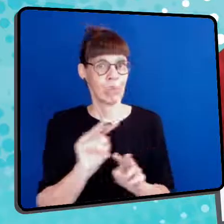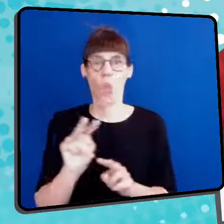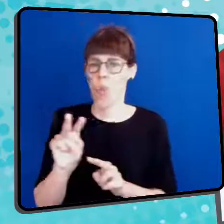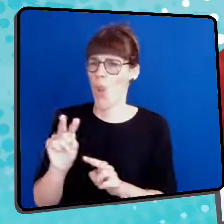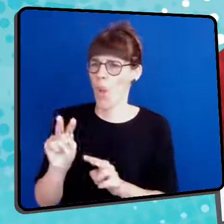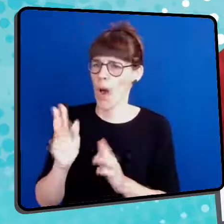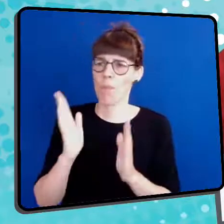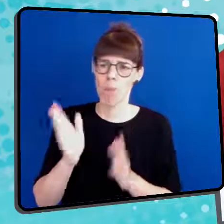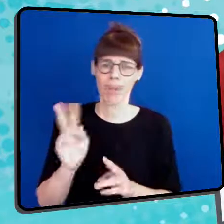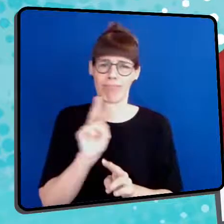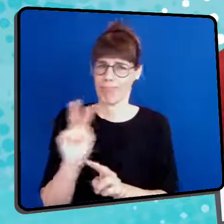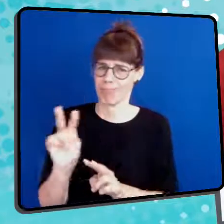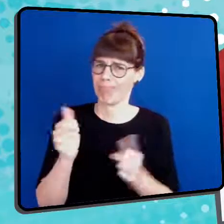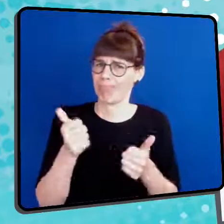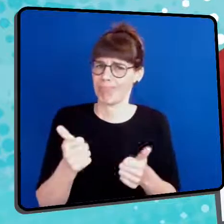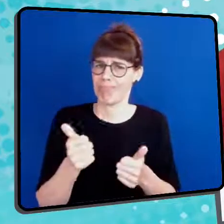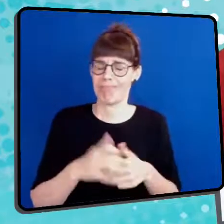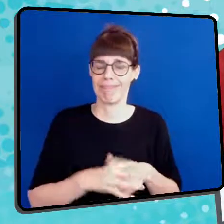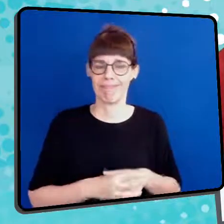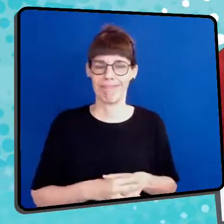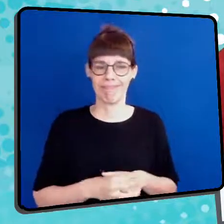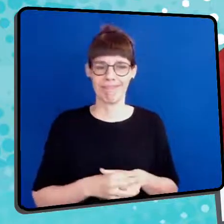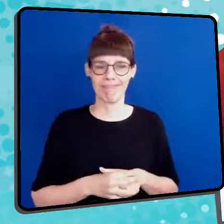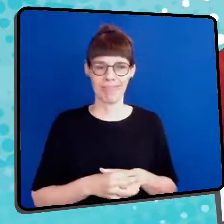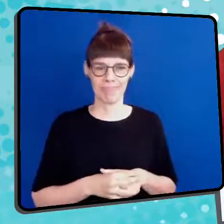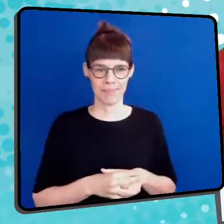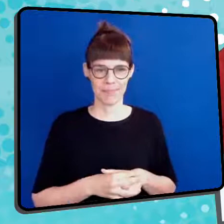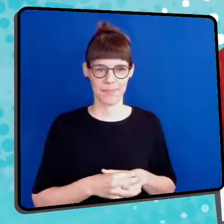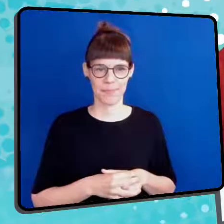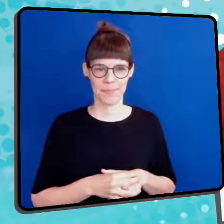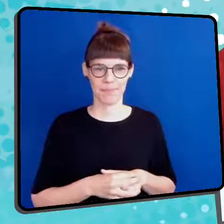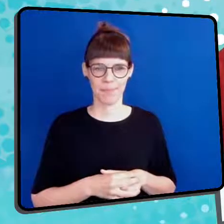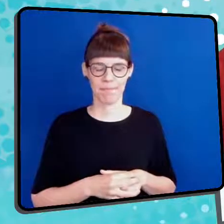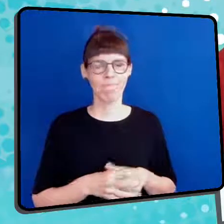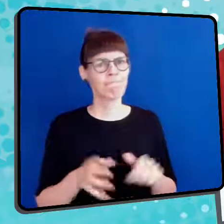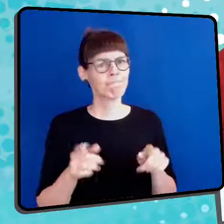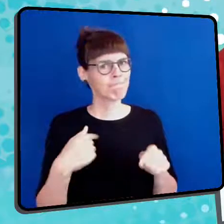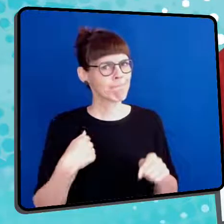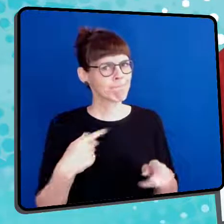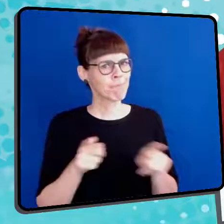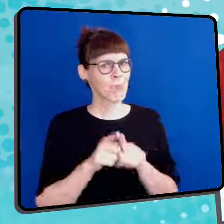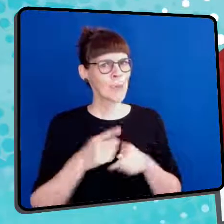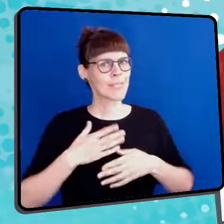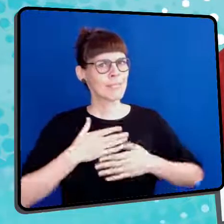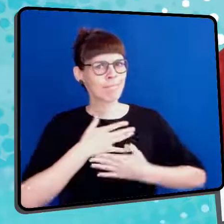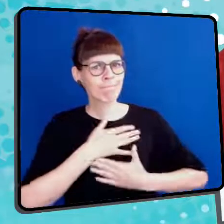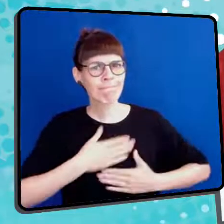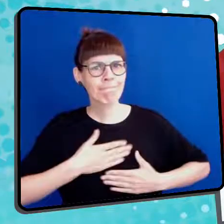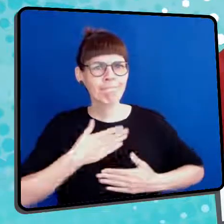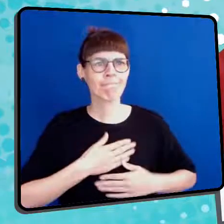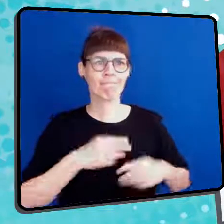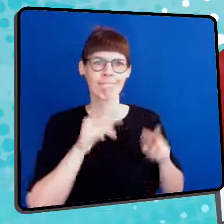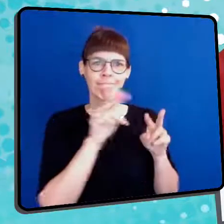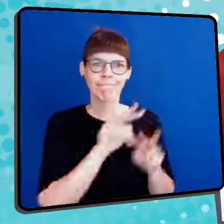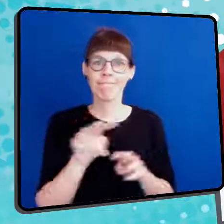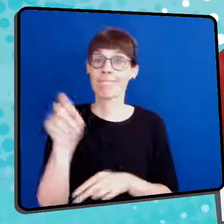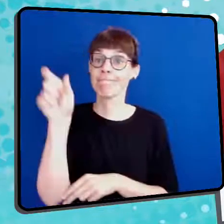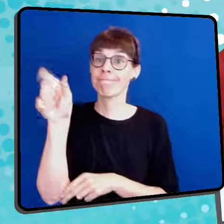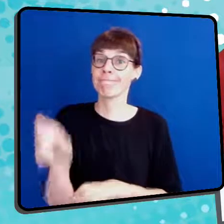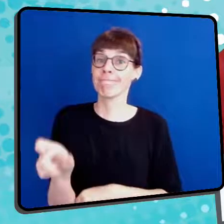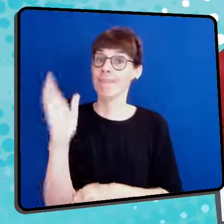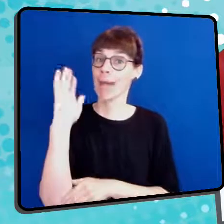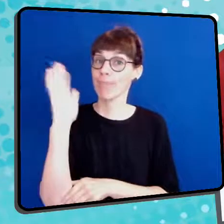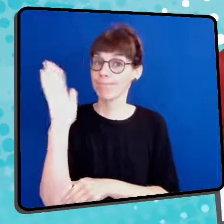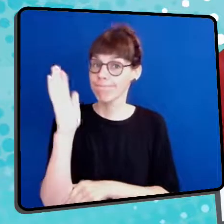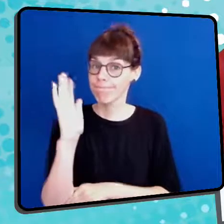that one. I also enjoyed the keynote or the session with